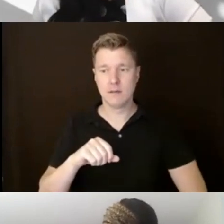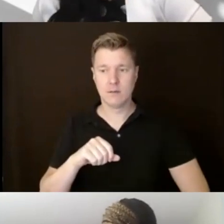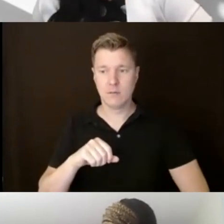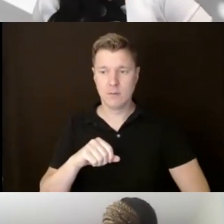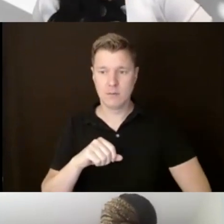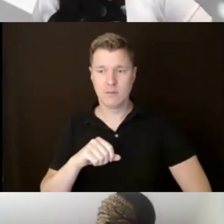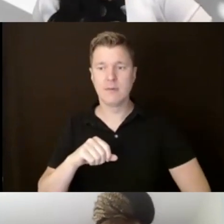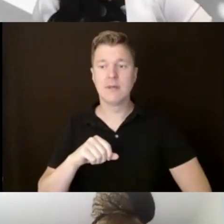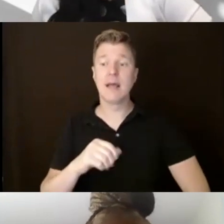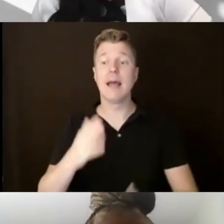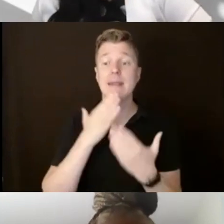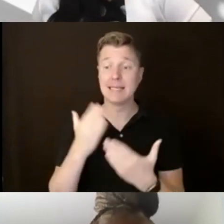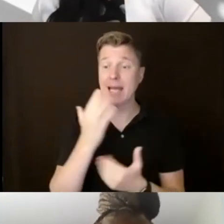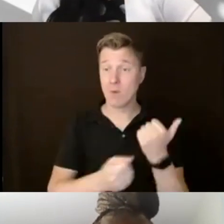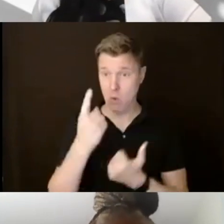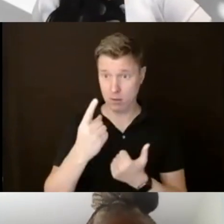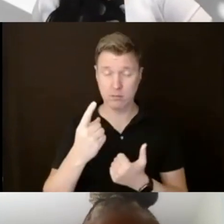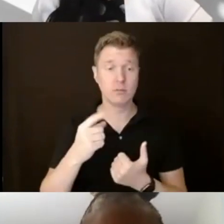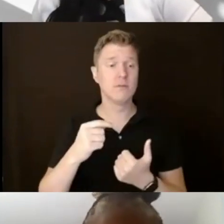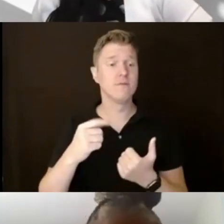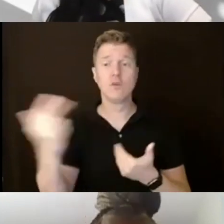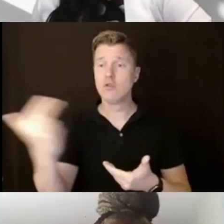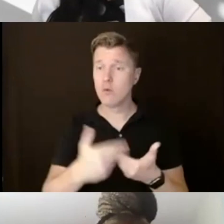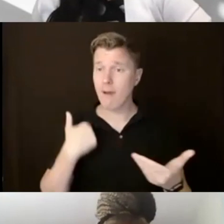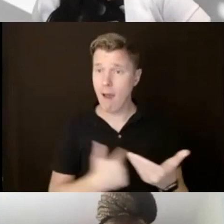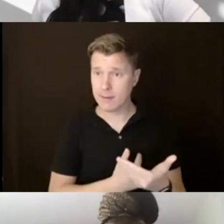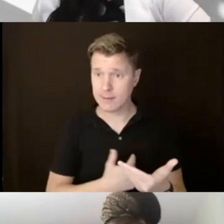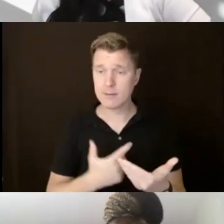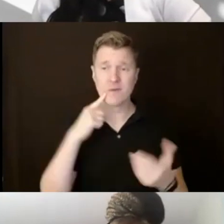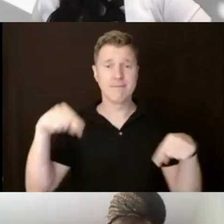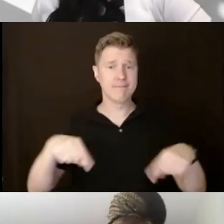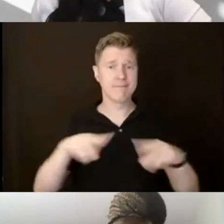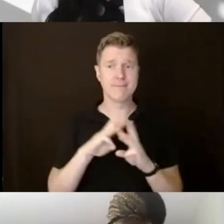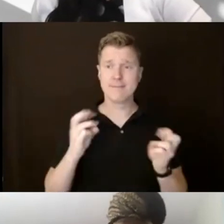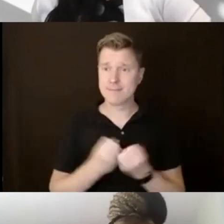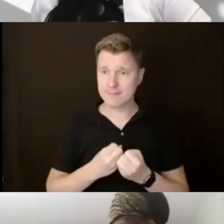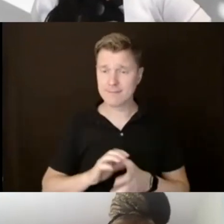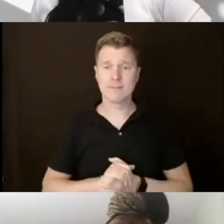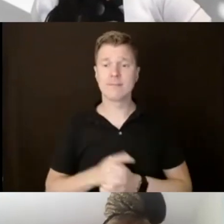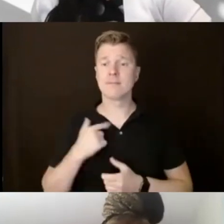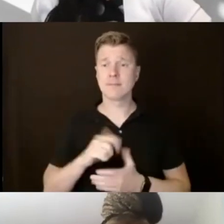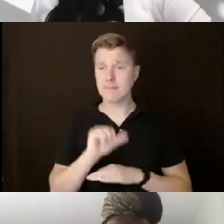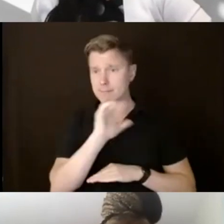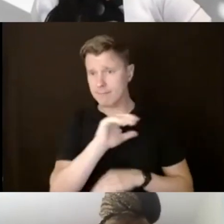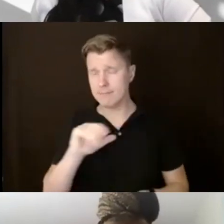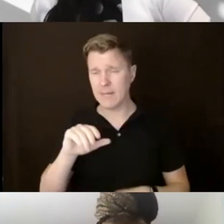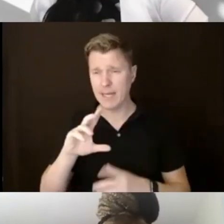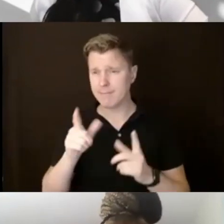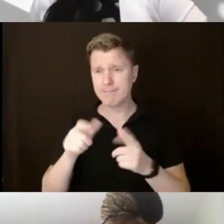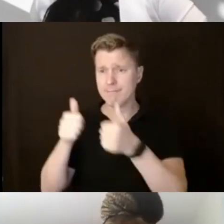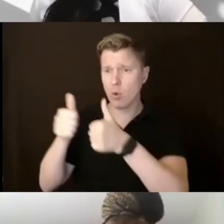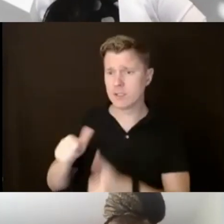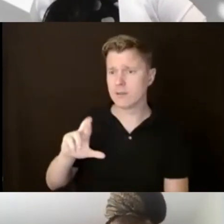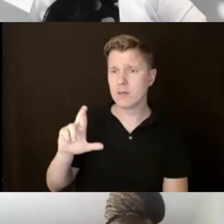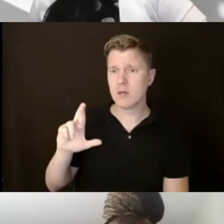Yes, thanks everyone so much for coming in and joining us for this workshop. I put Reliance's website back